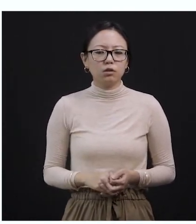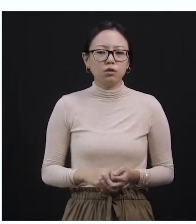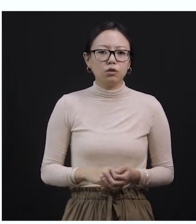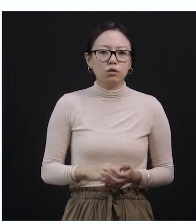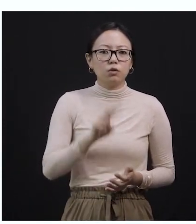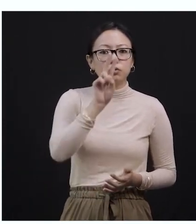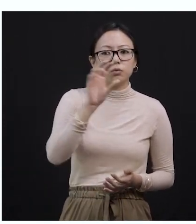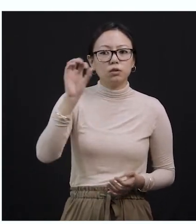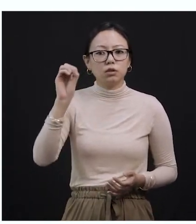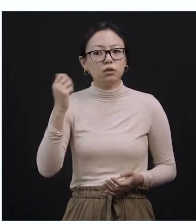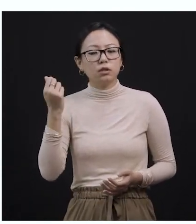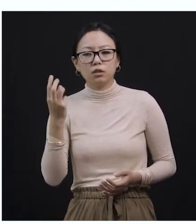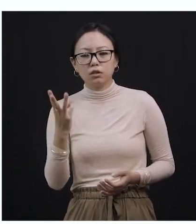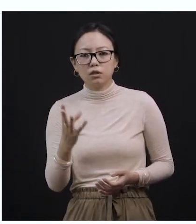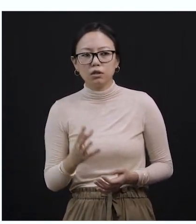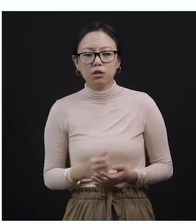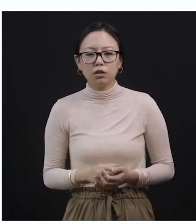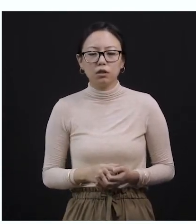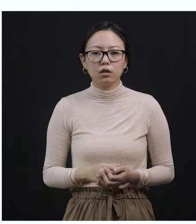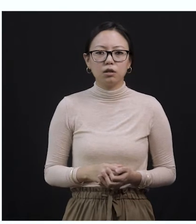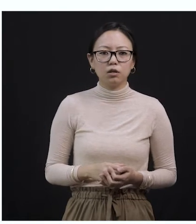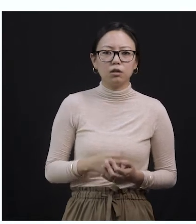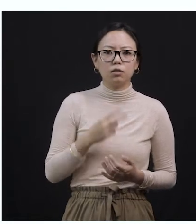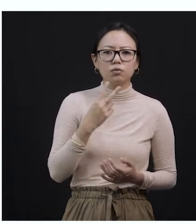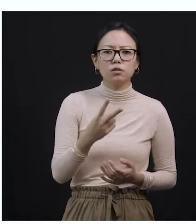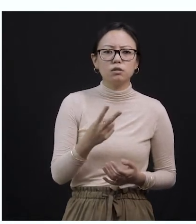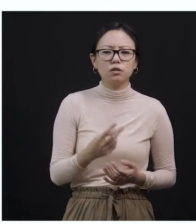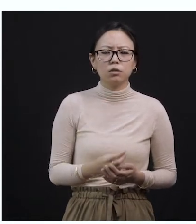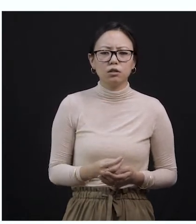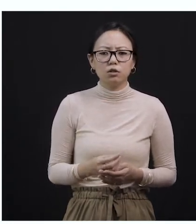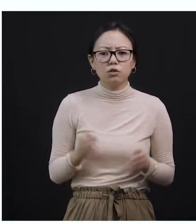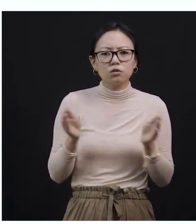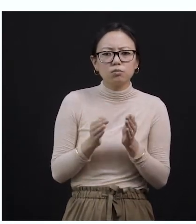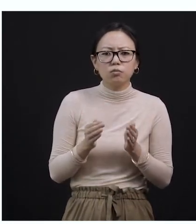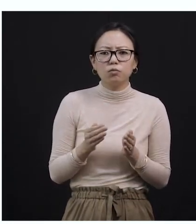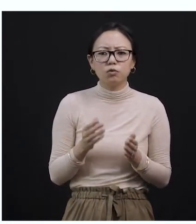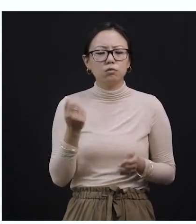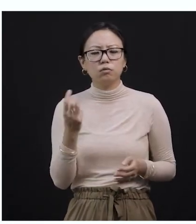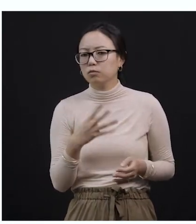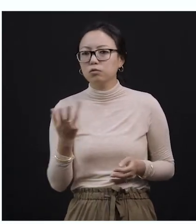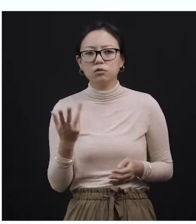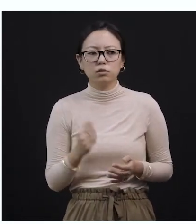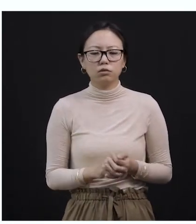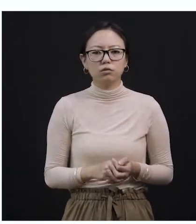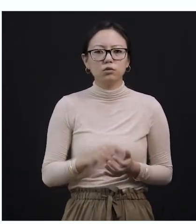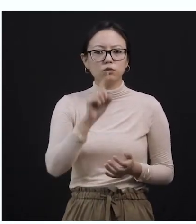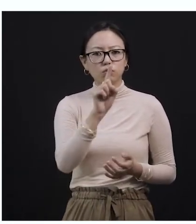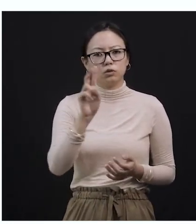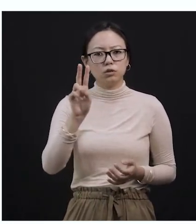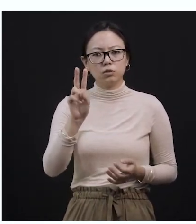from 20 onwards till 26, we will find out which number is smaller. So let's count from